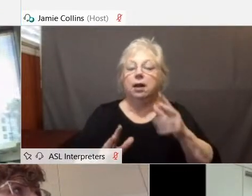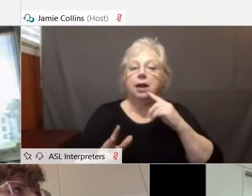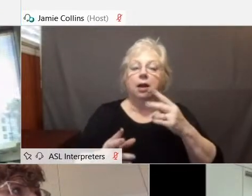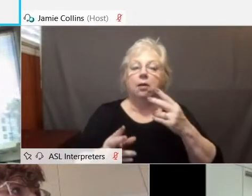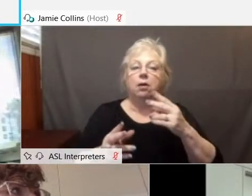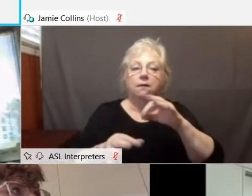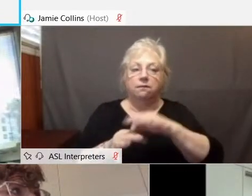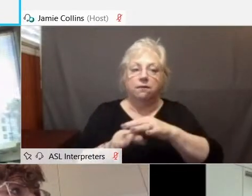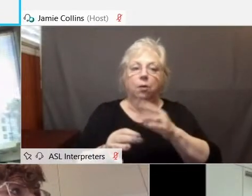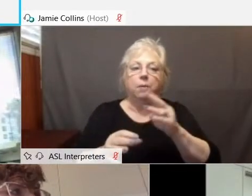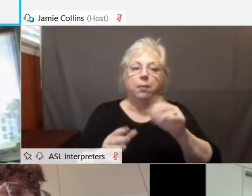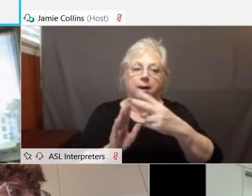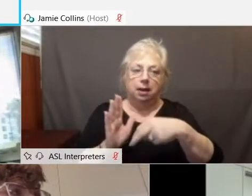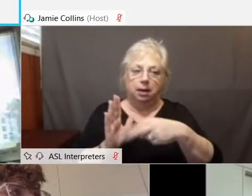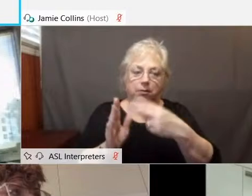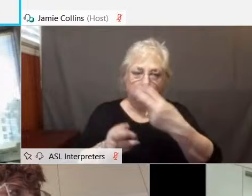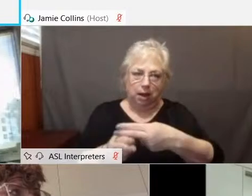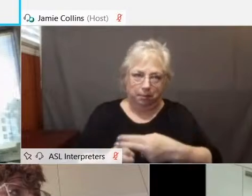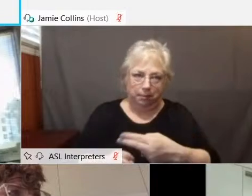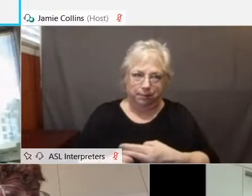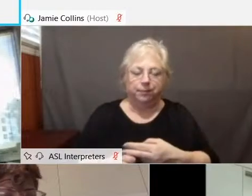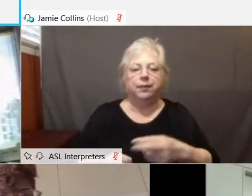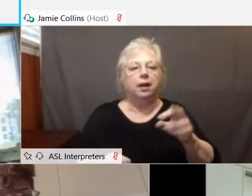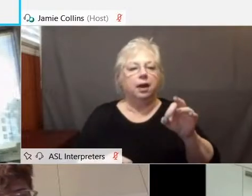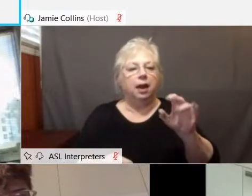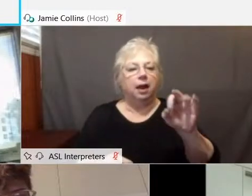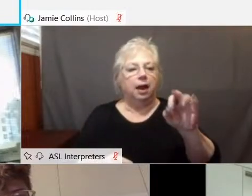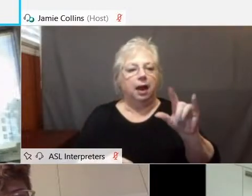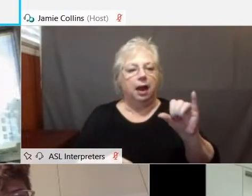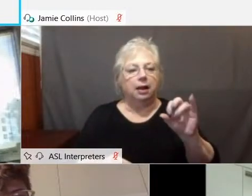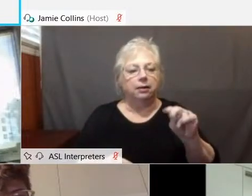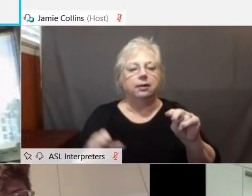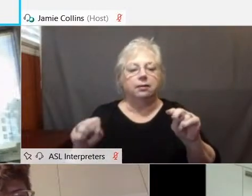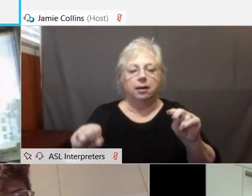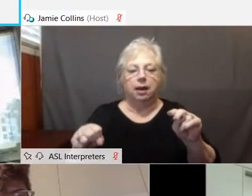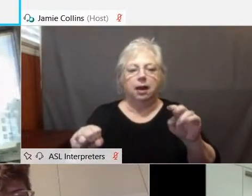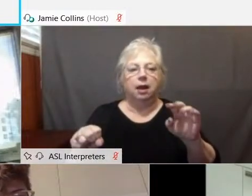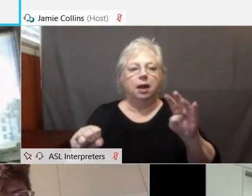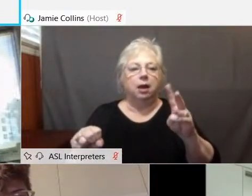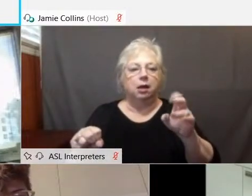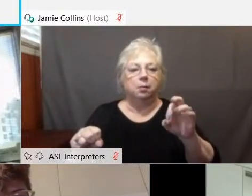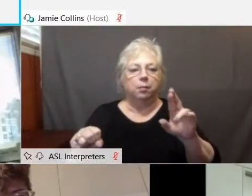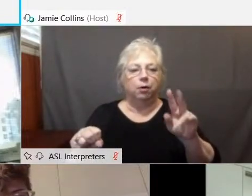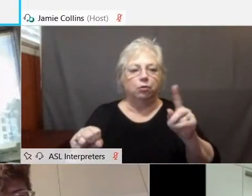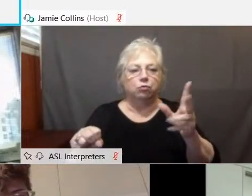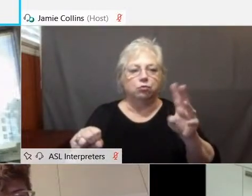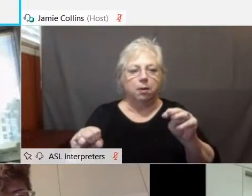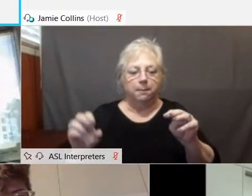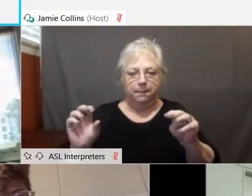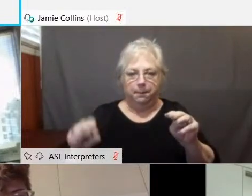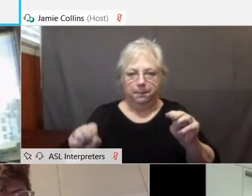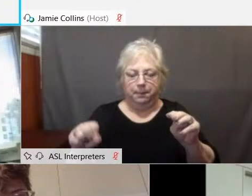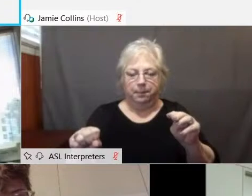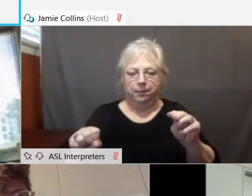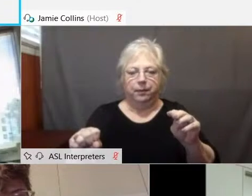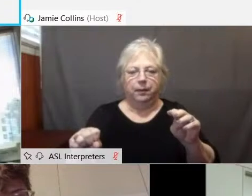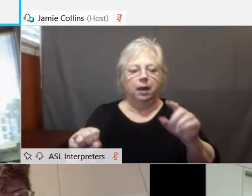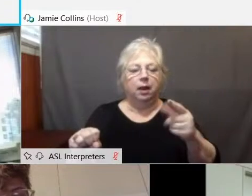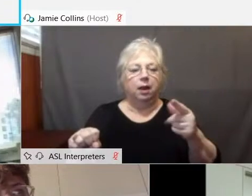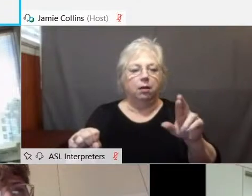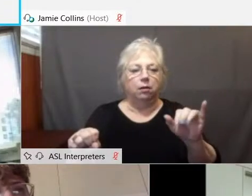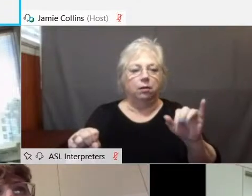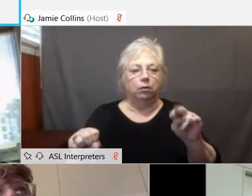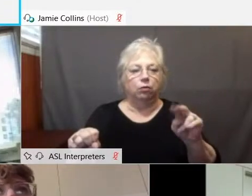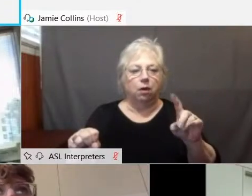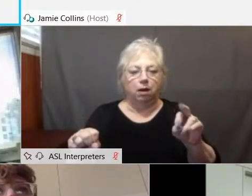roll? Roll call. Frank Allison, Aye. James Bertram, Aye. Austin Grinder,